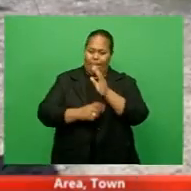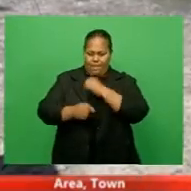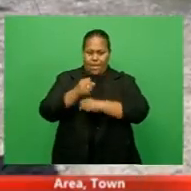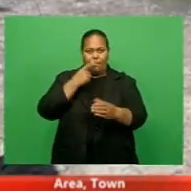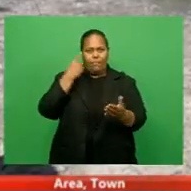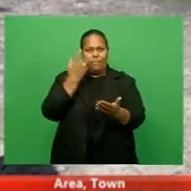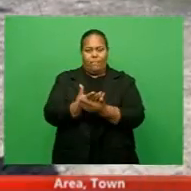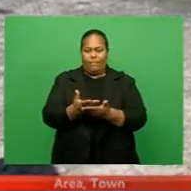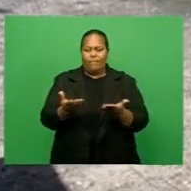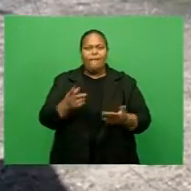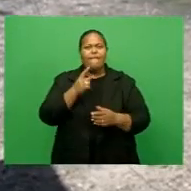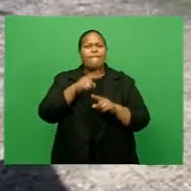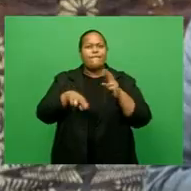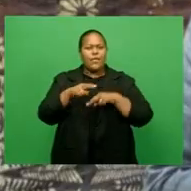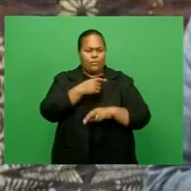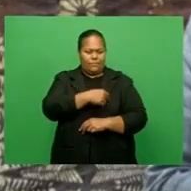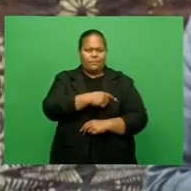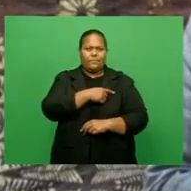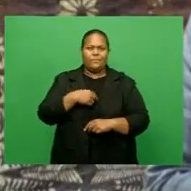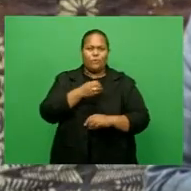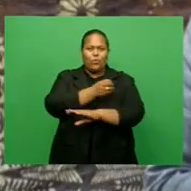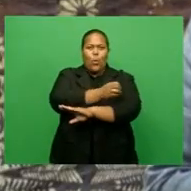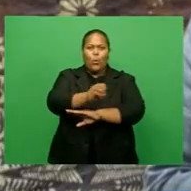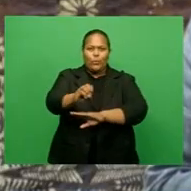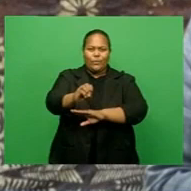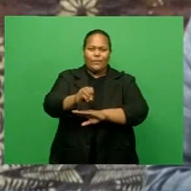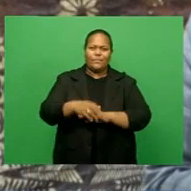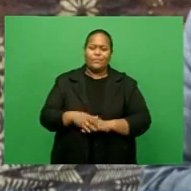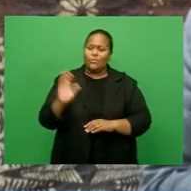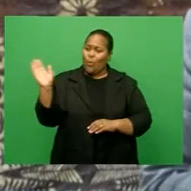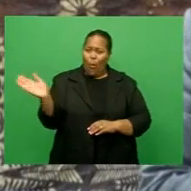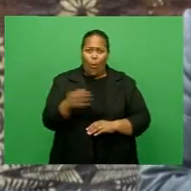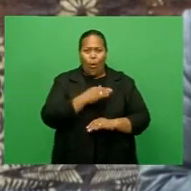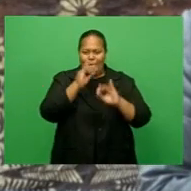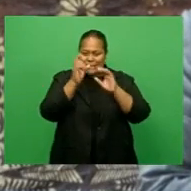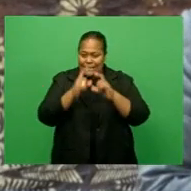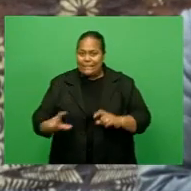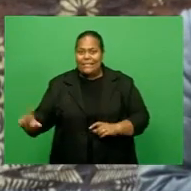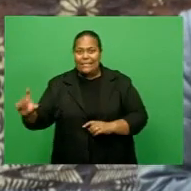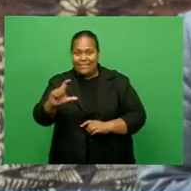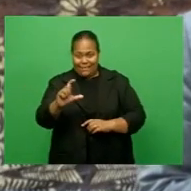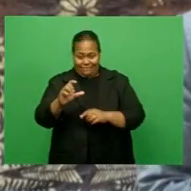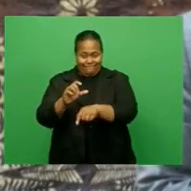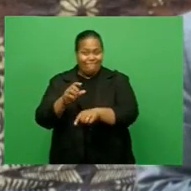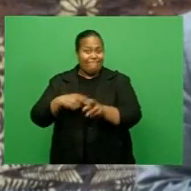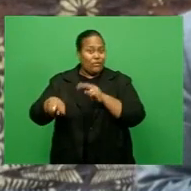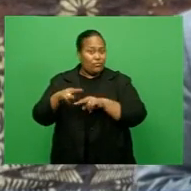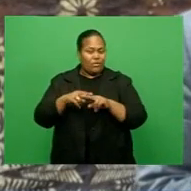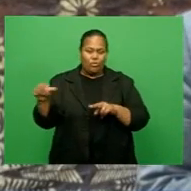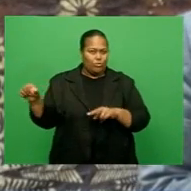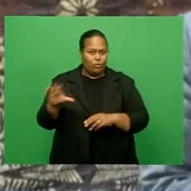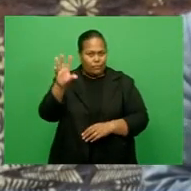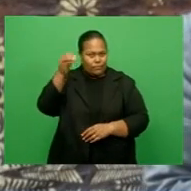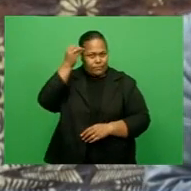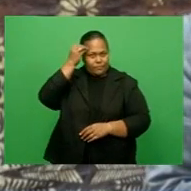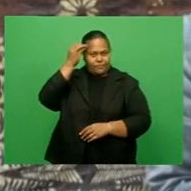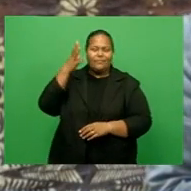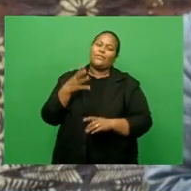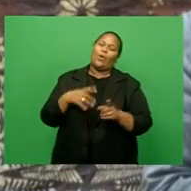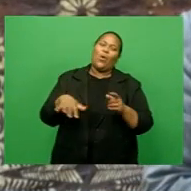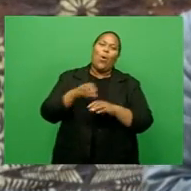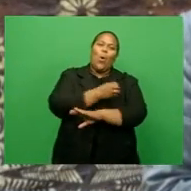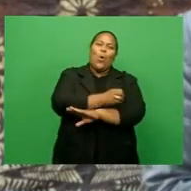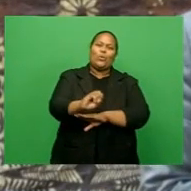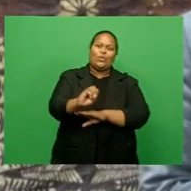Fiji's commitment to the ocean. Every ordinary citizen should be armed with the same working knowledge as oceans